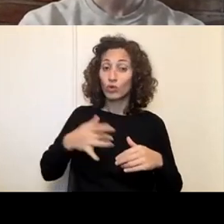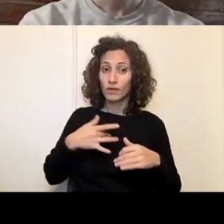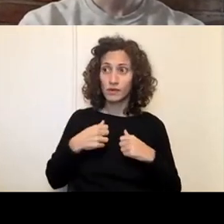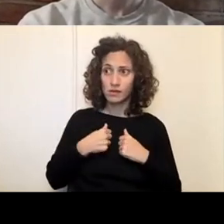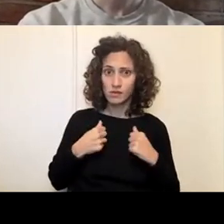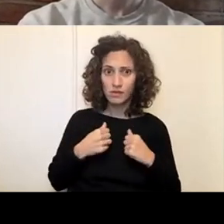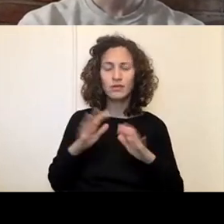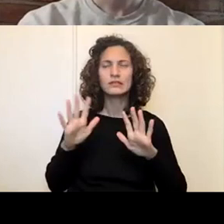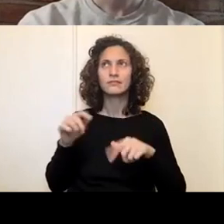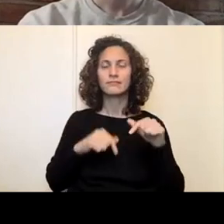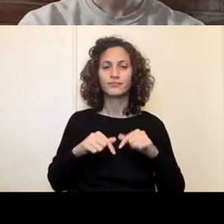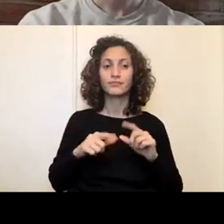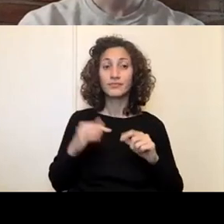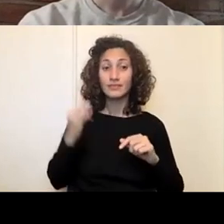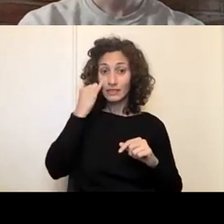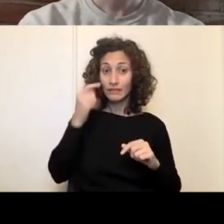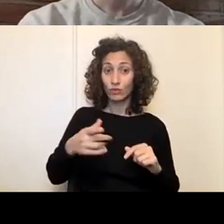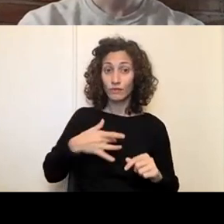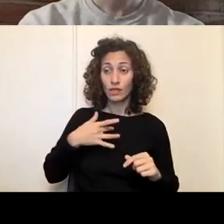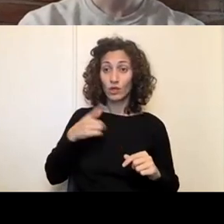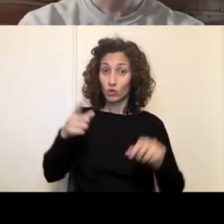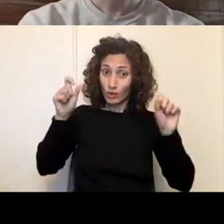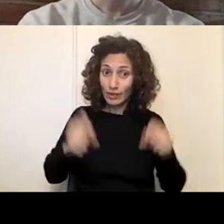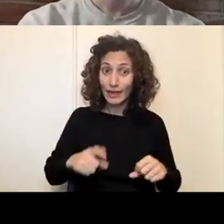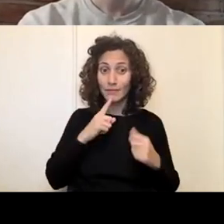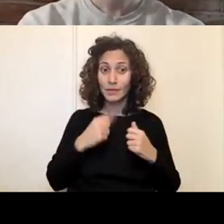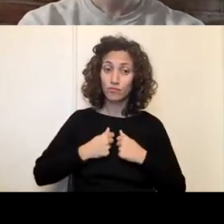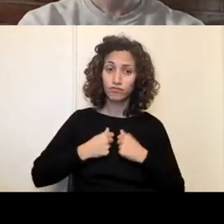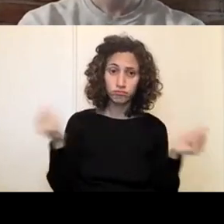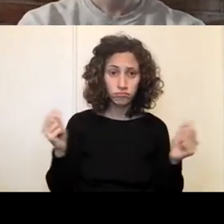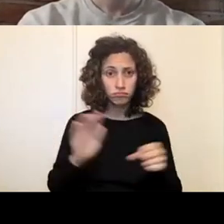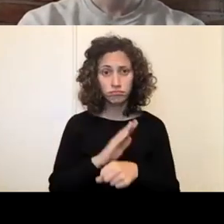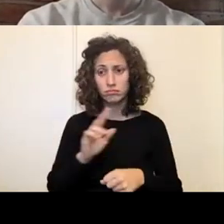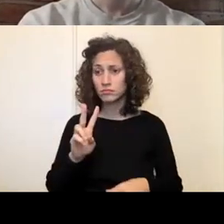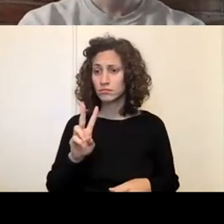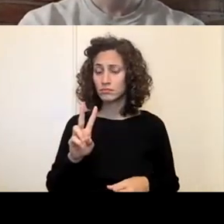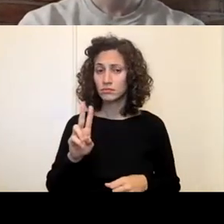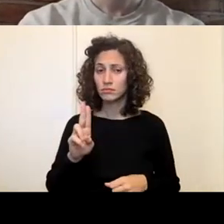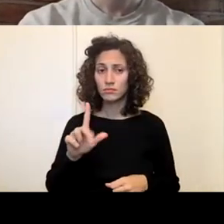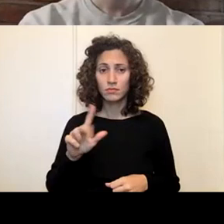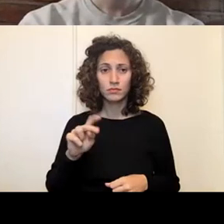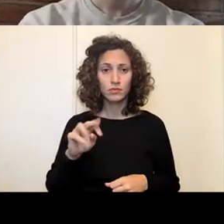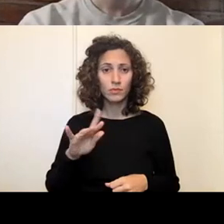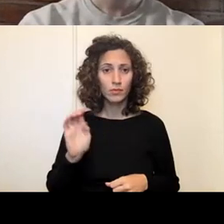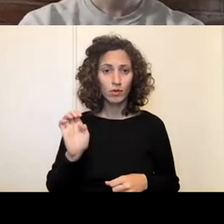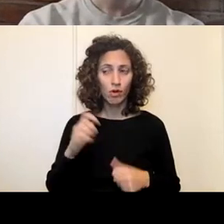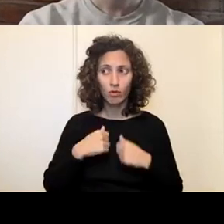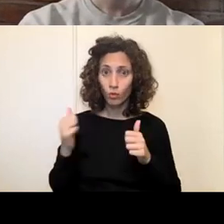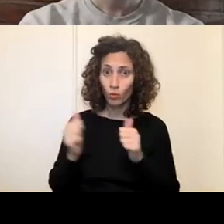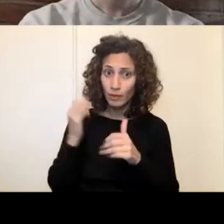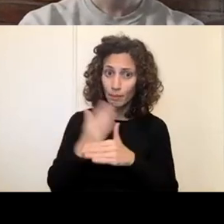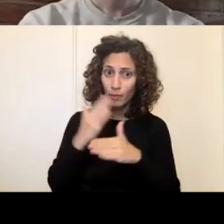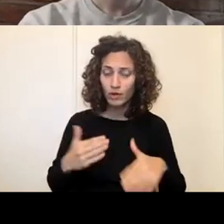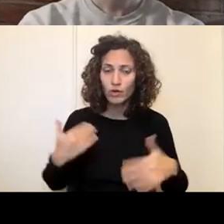me rephrase that, if you feel you can be vulnerable enough with your partner, the type of intimacy that you can have with